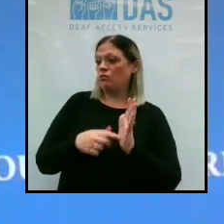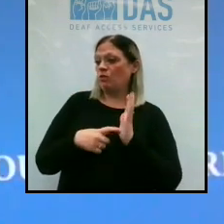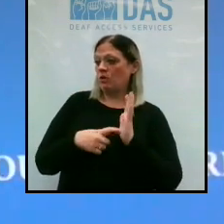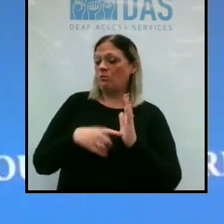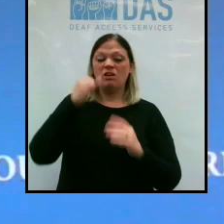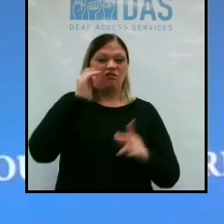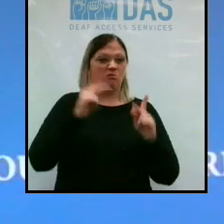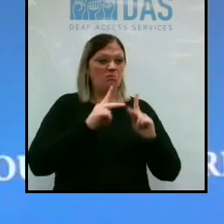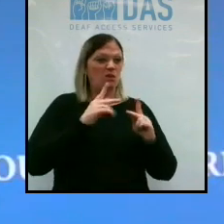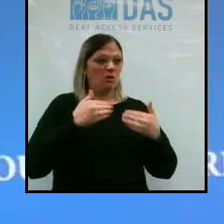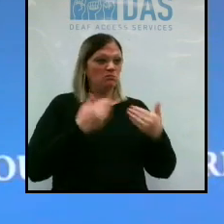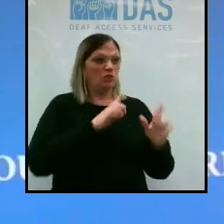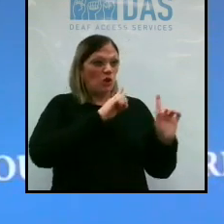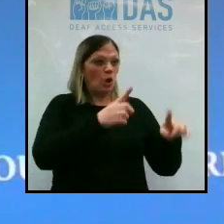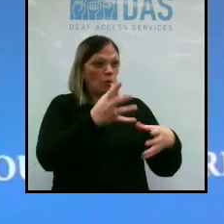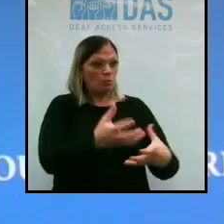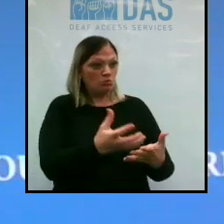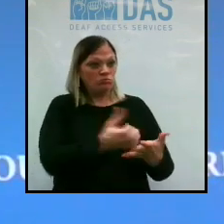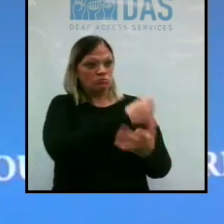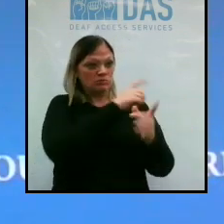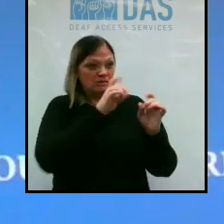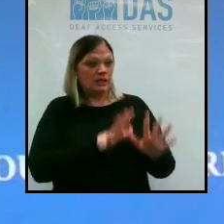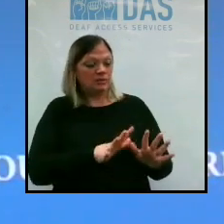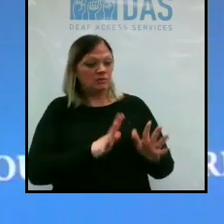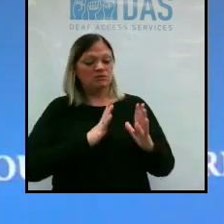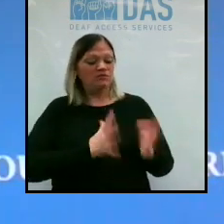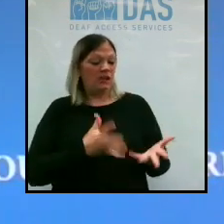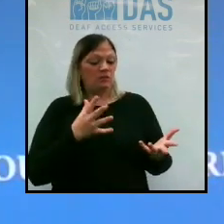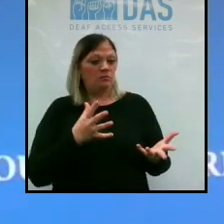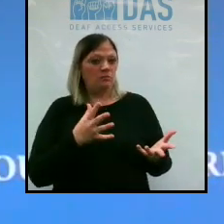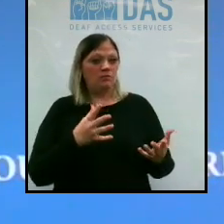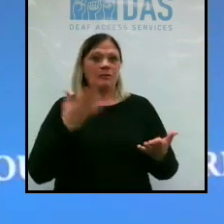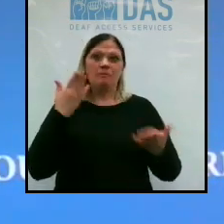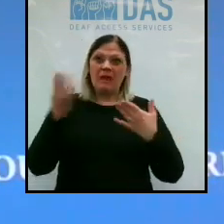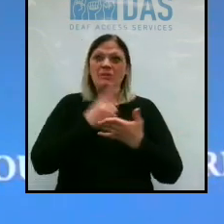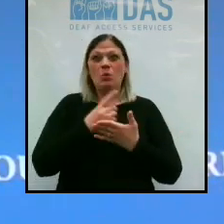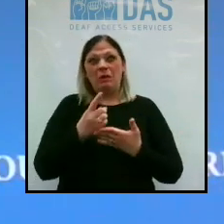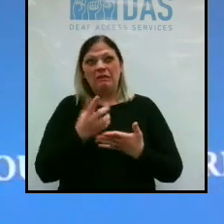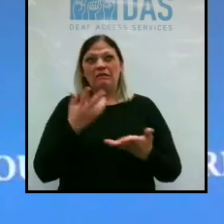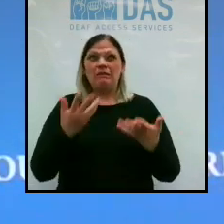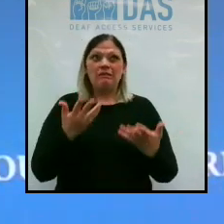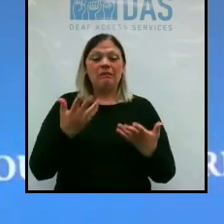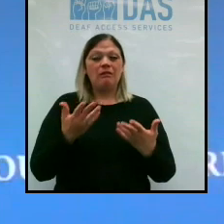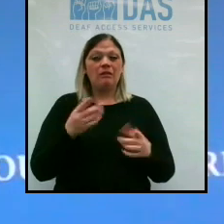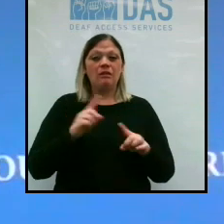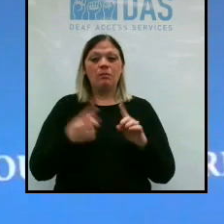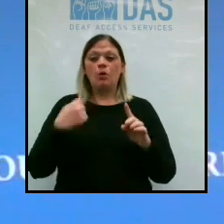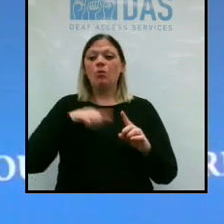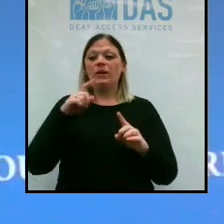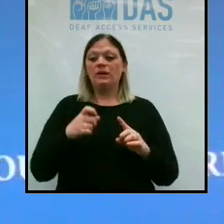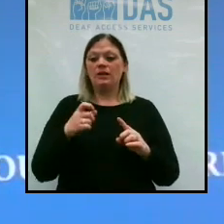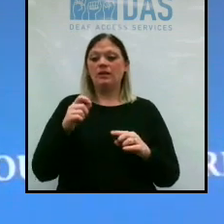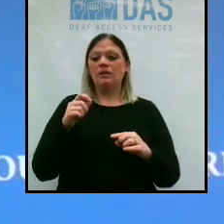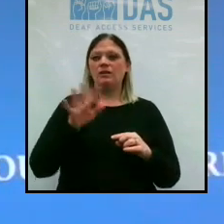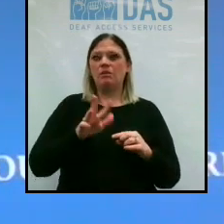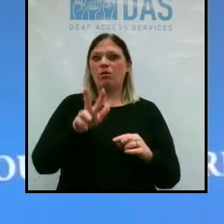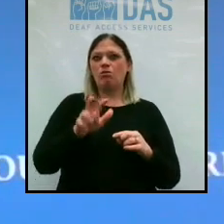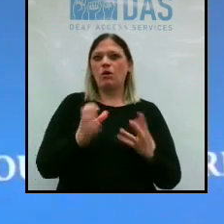can meet it. It may take us another week or so. We have to ramp up with another approximately 300